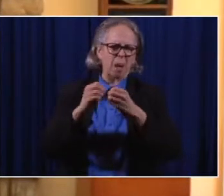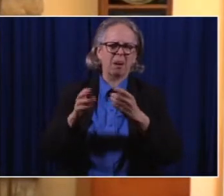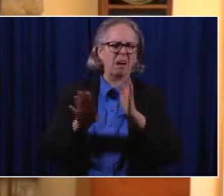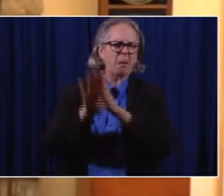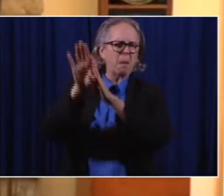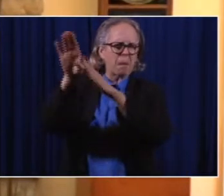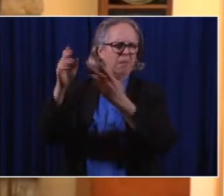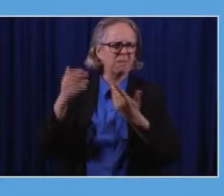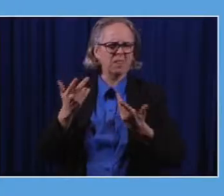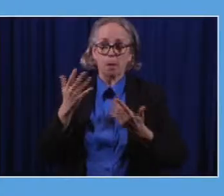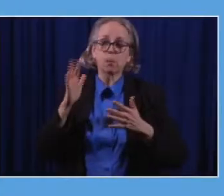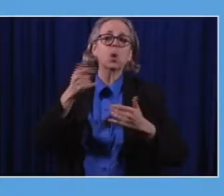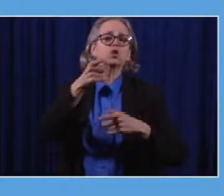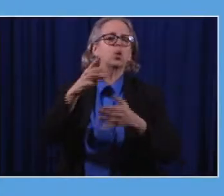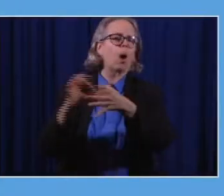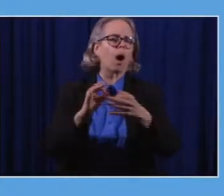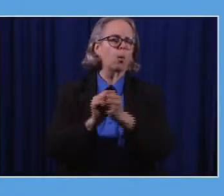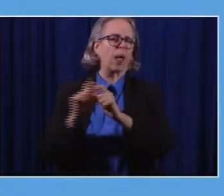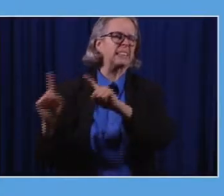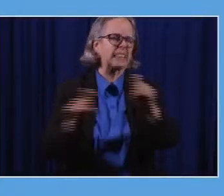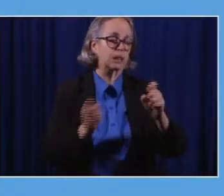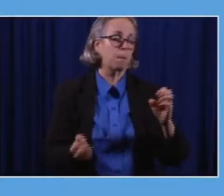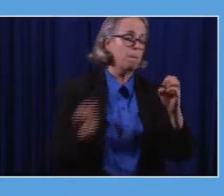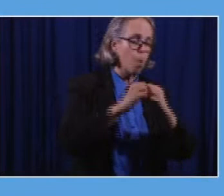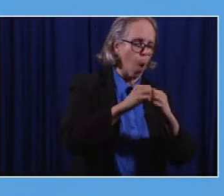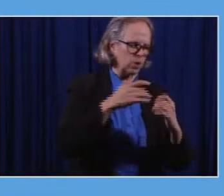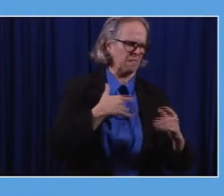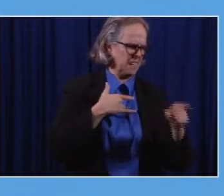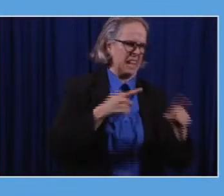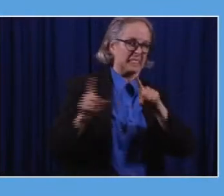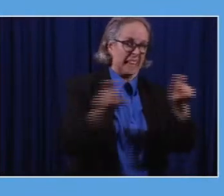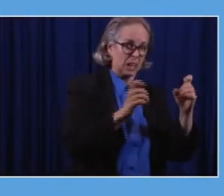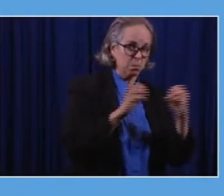more testing. But as you can see from the slide,